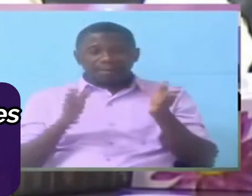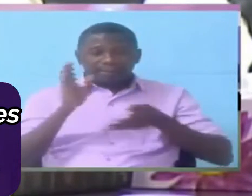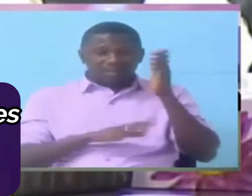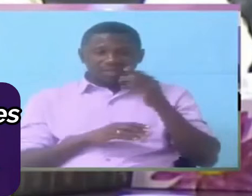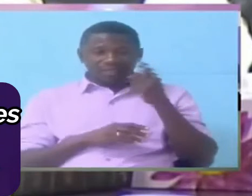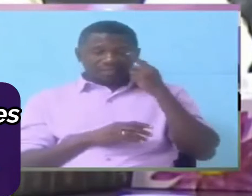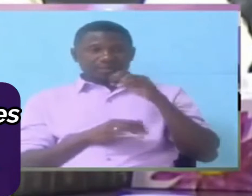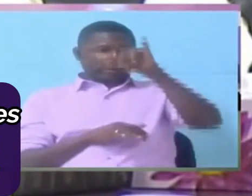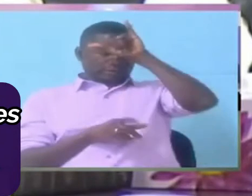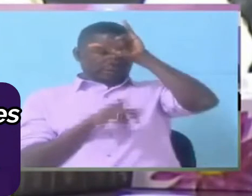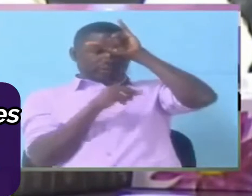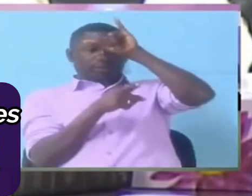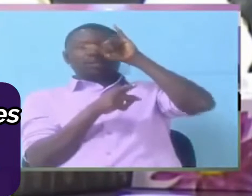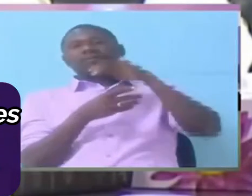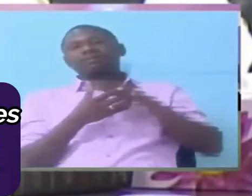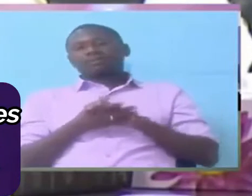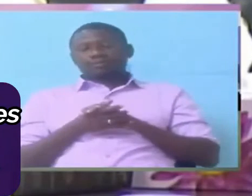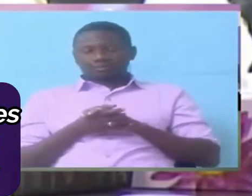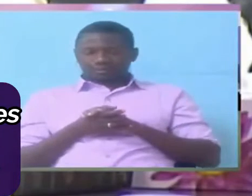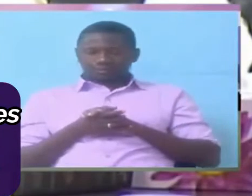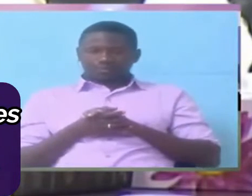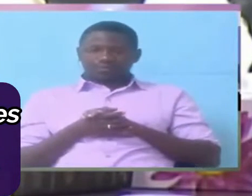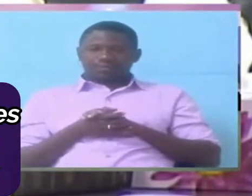fly passed by him, he could say it is a witch.